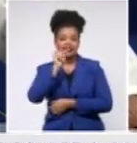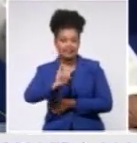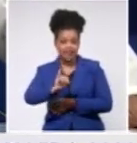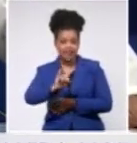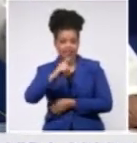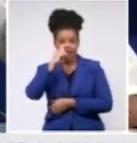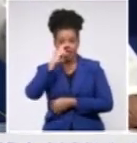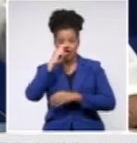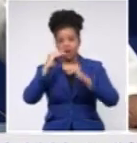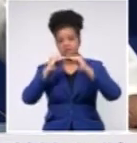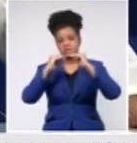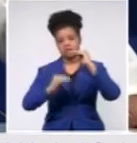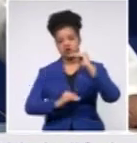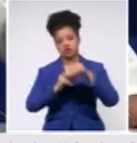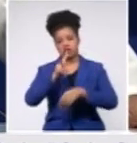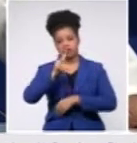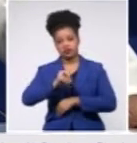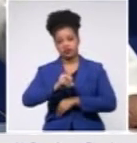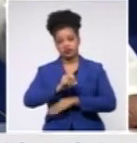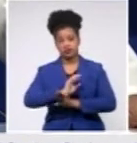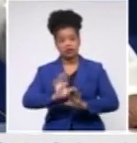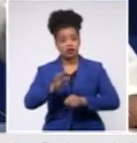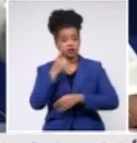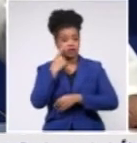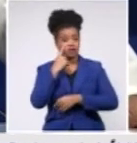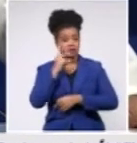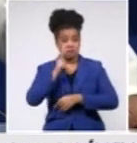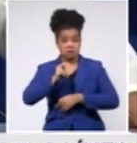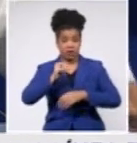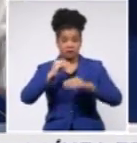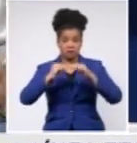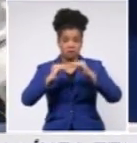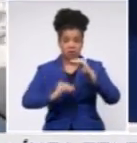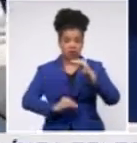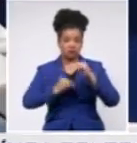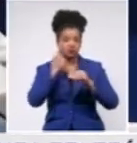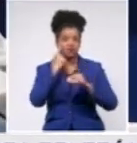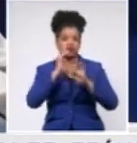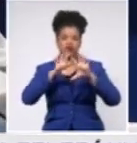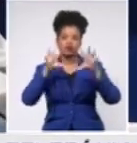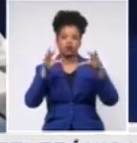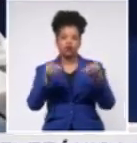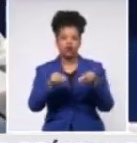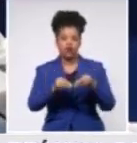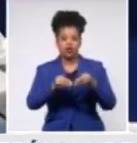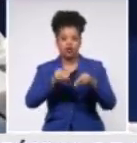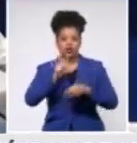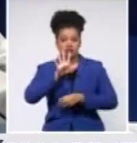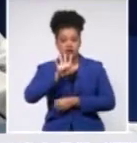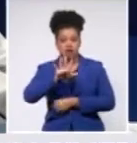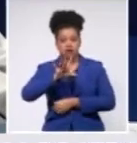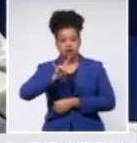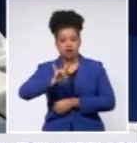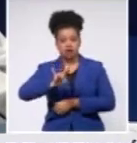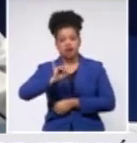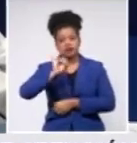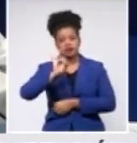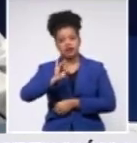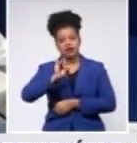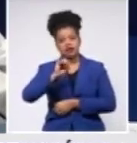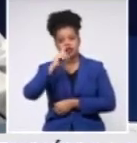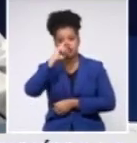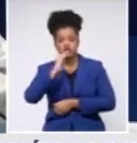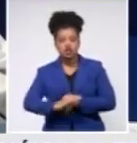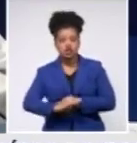20 were already hospitalized, 21 were in isolation centers, 2 were in centers for